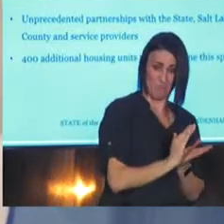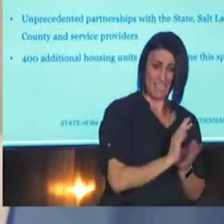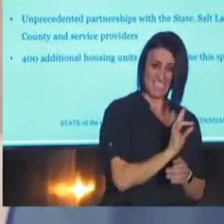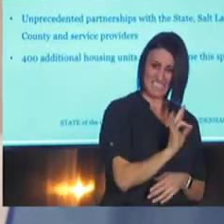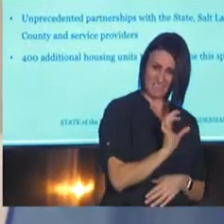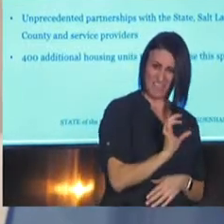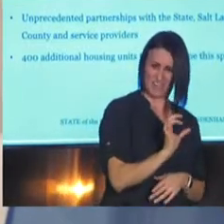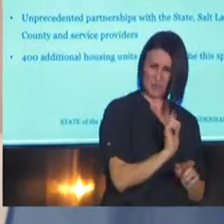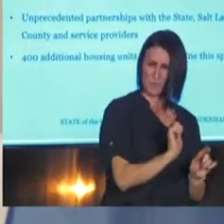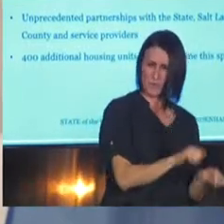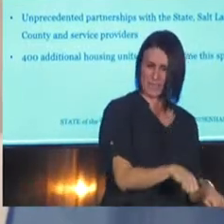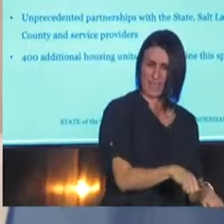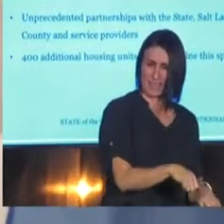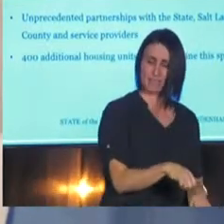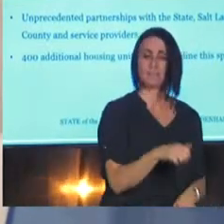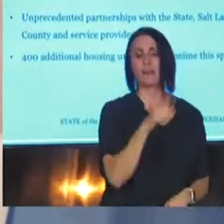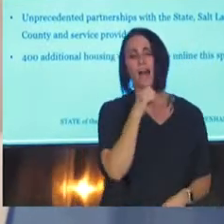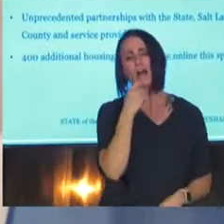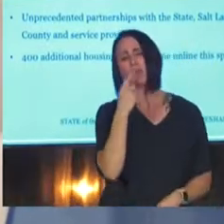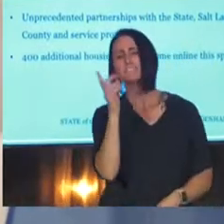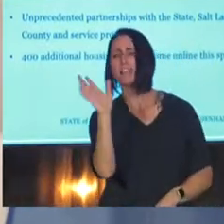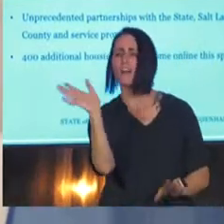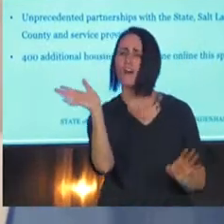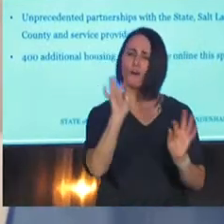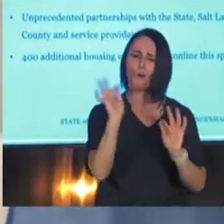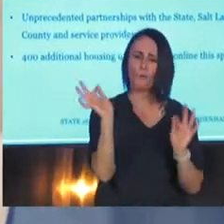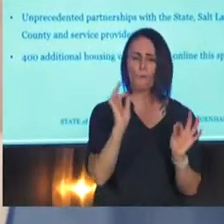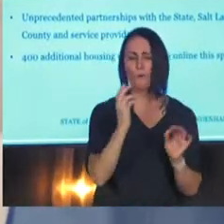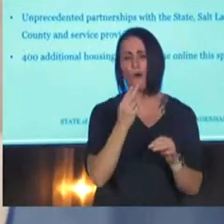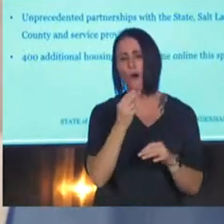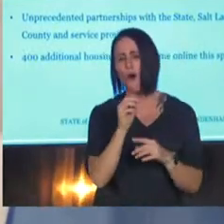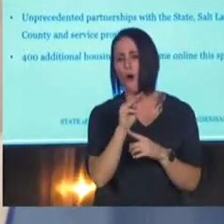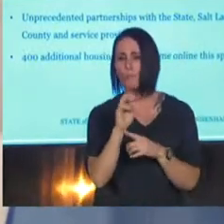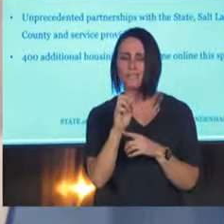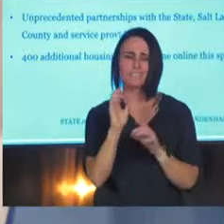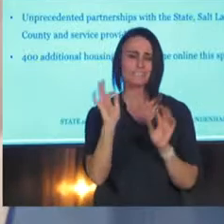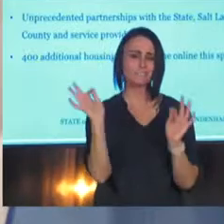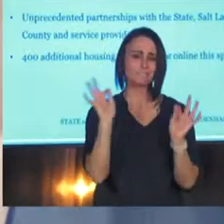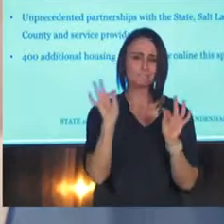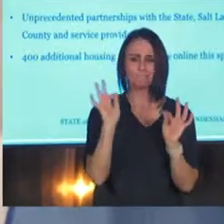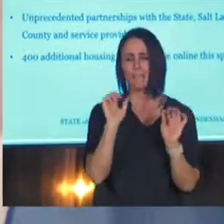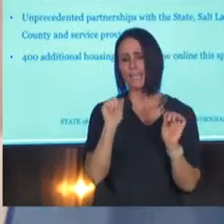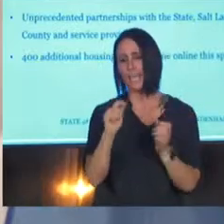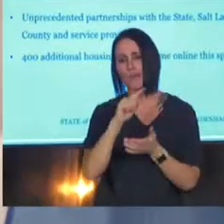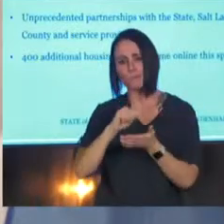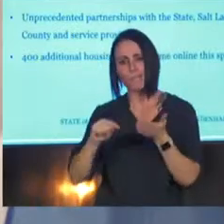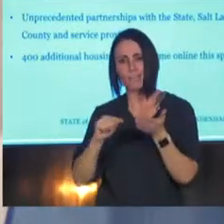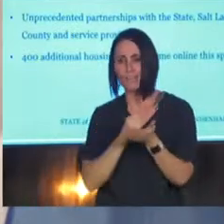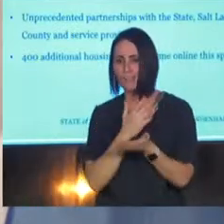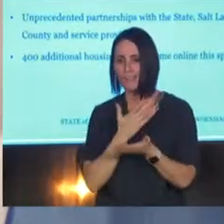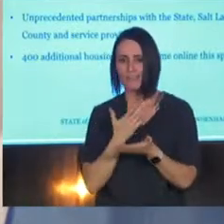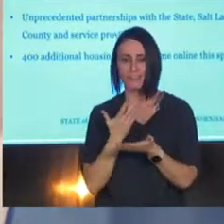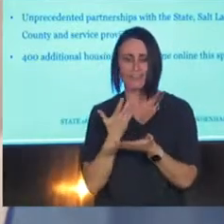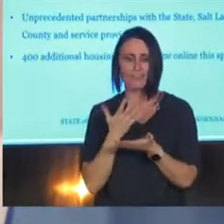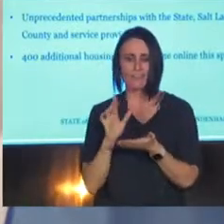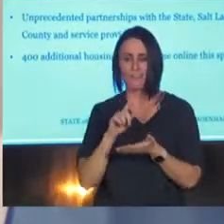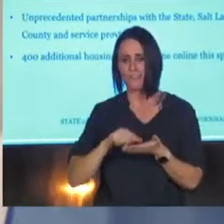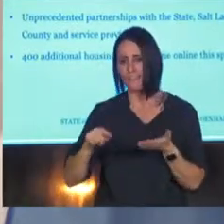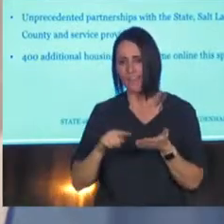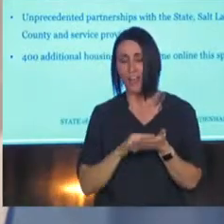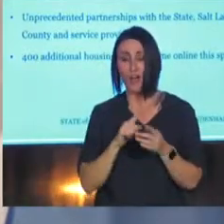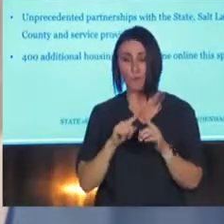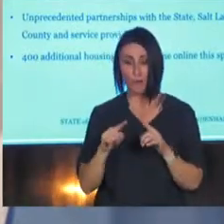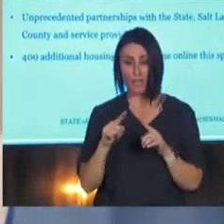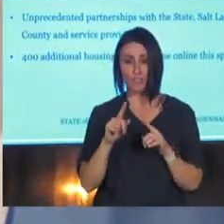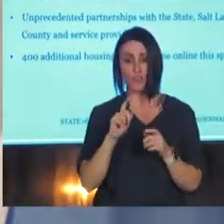can do this. Now, I'm not telling you that homelessness will ever be, nor has it ever been, completely erased. But I'm telling you that